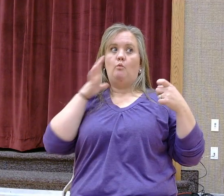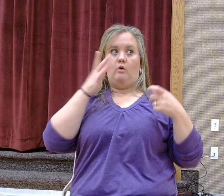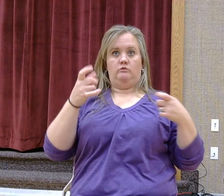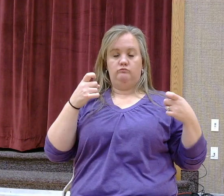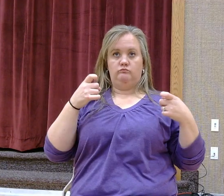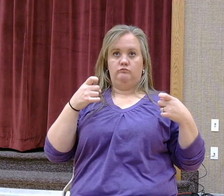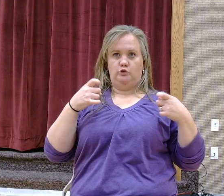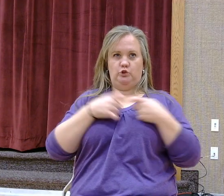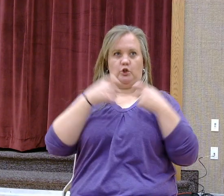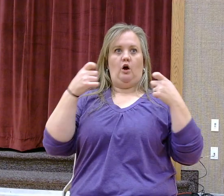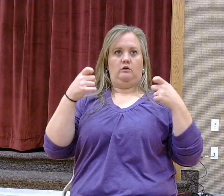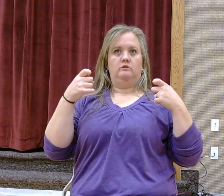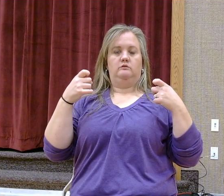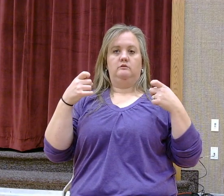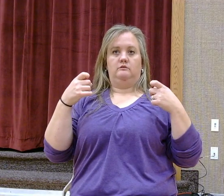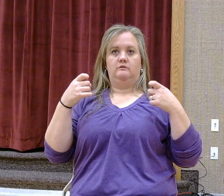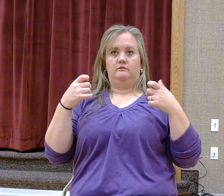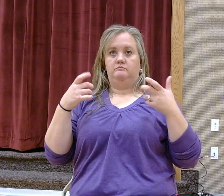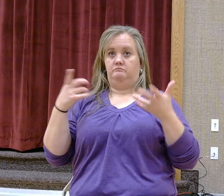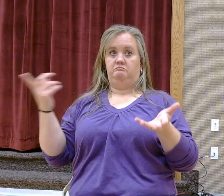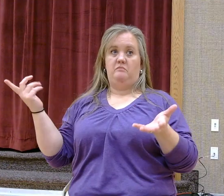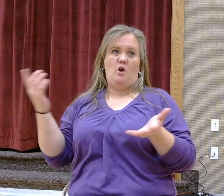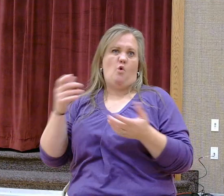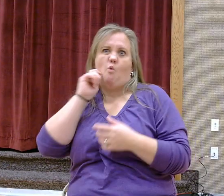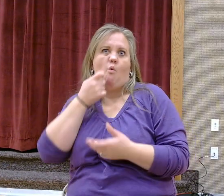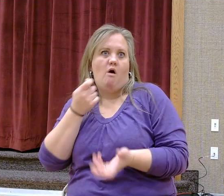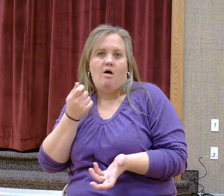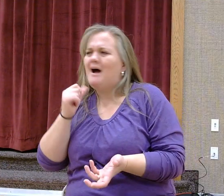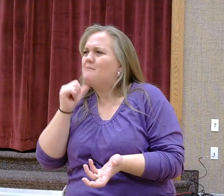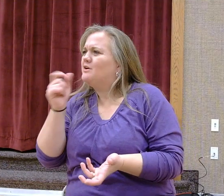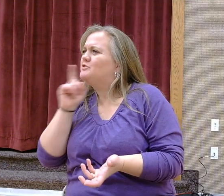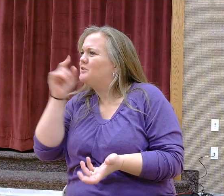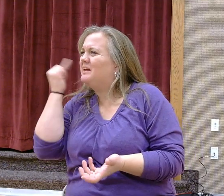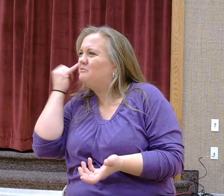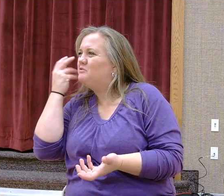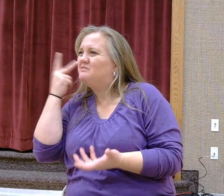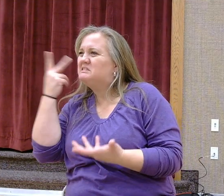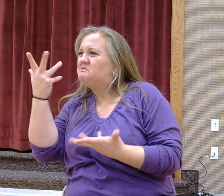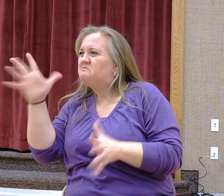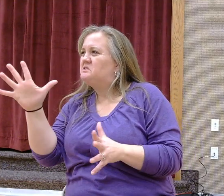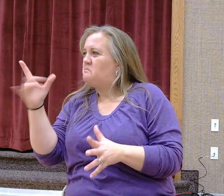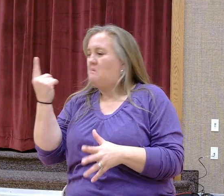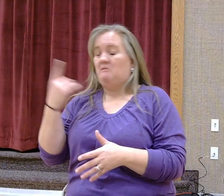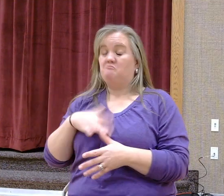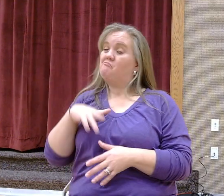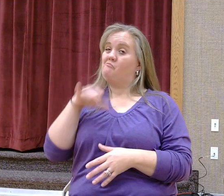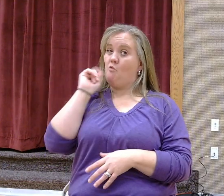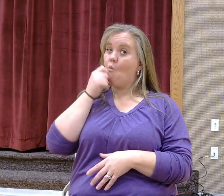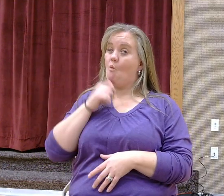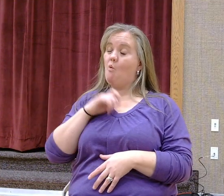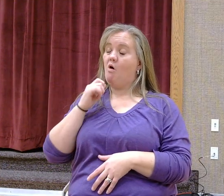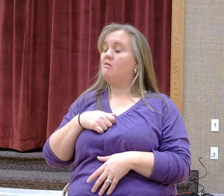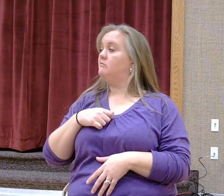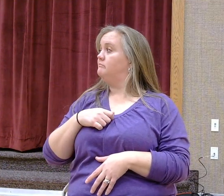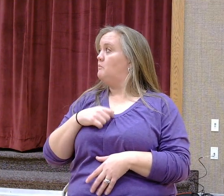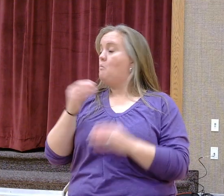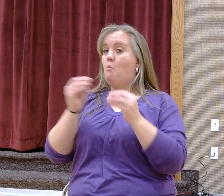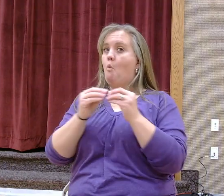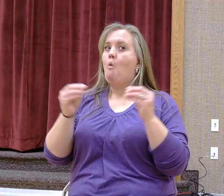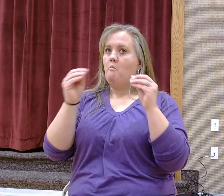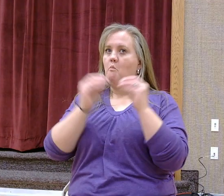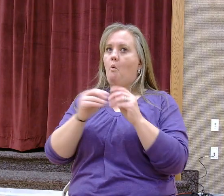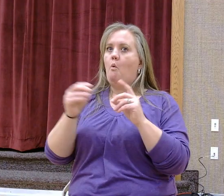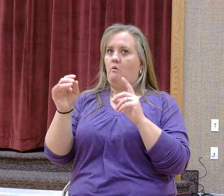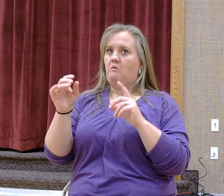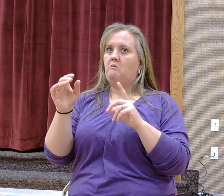for you. It's fantastic. They're really cool. I don't know if anybody's ever seen one, but they're pretty slick. They're in more and more places nowadays. You'll